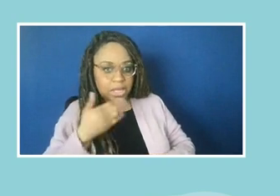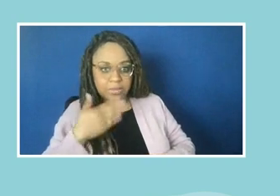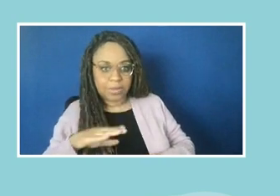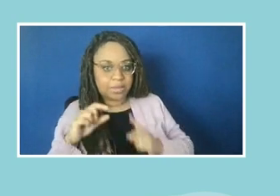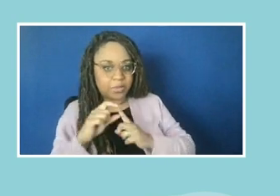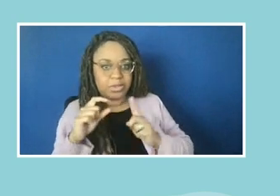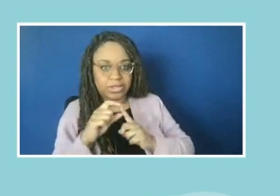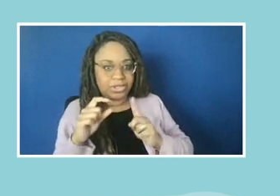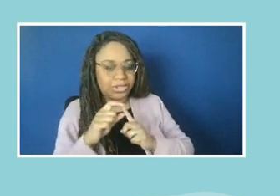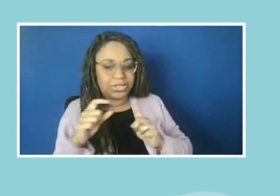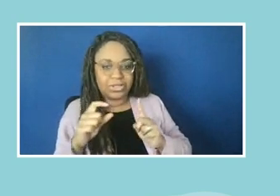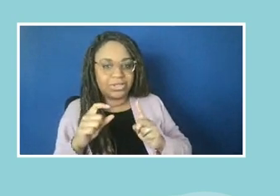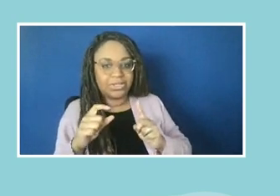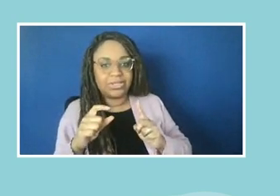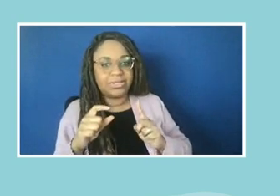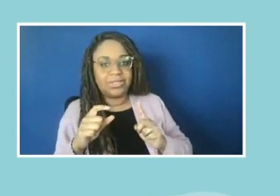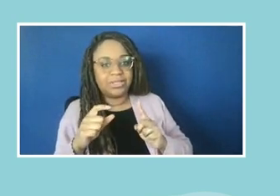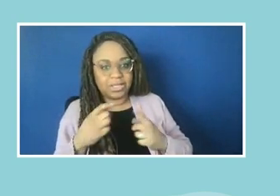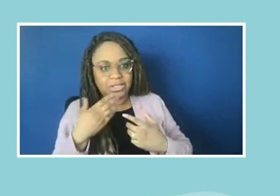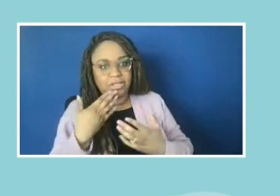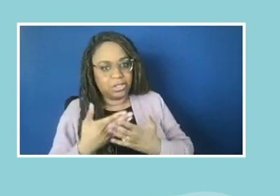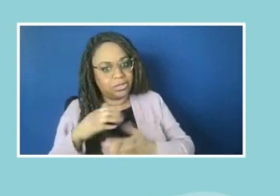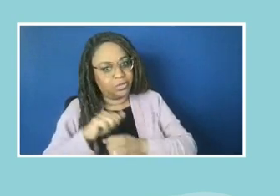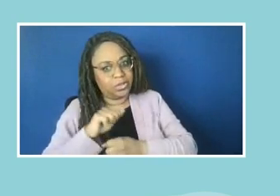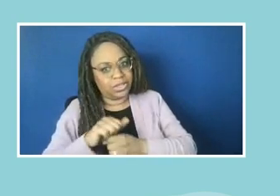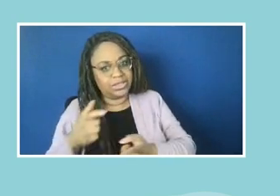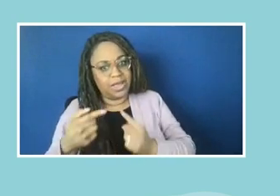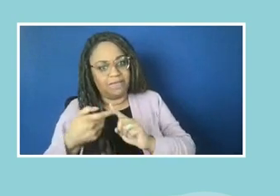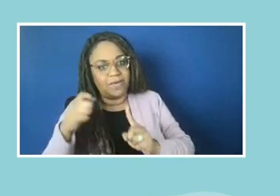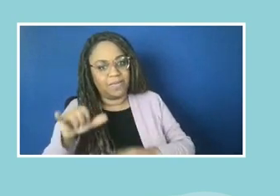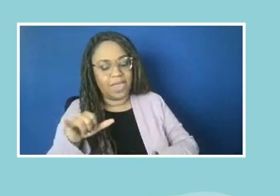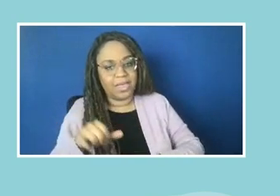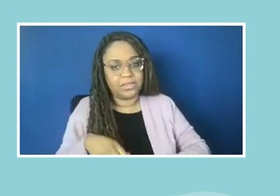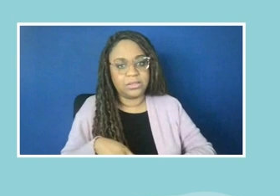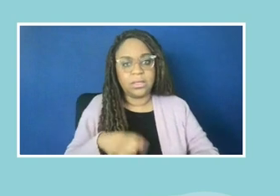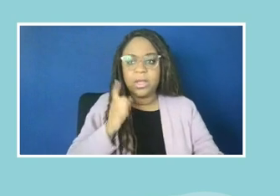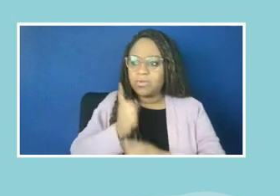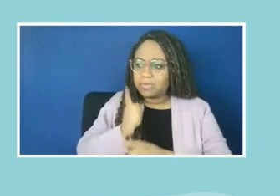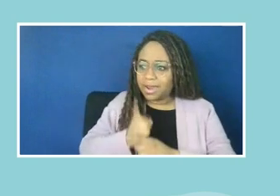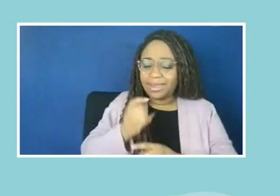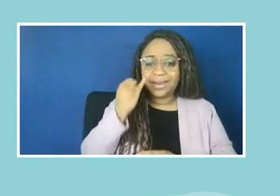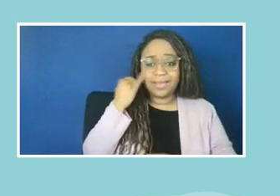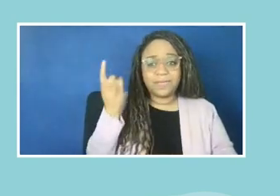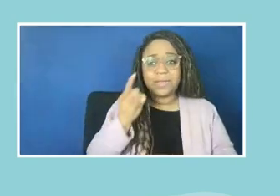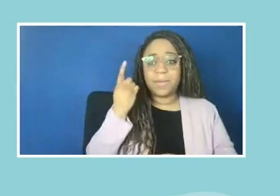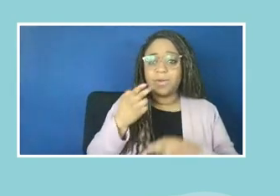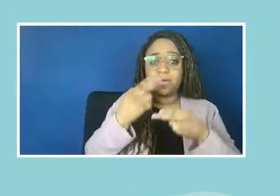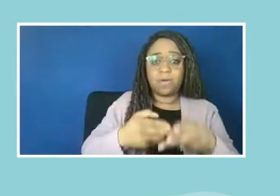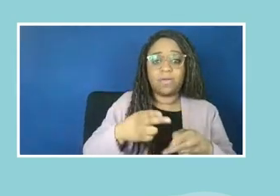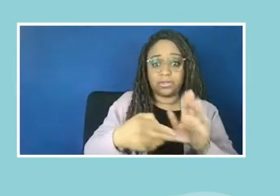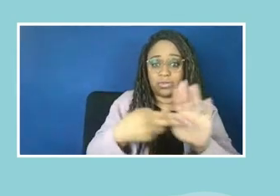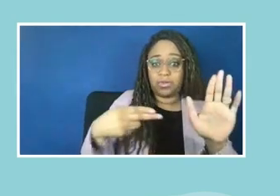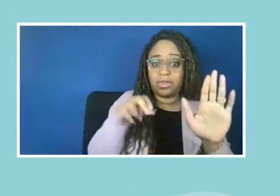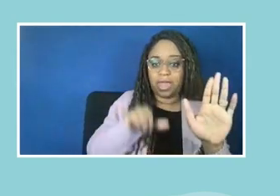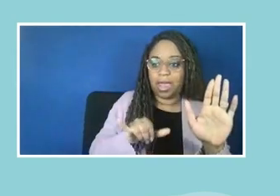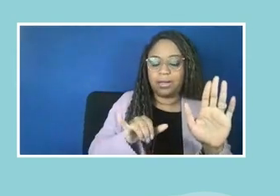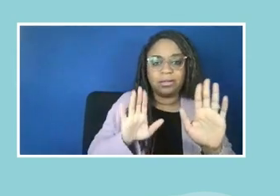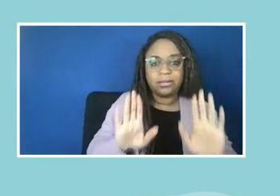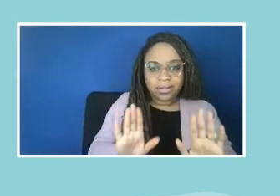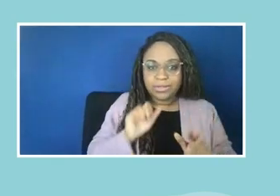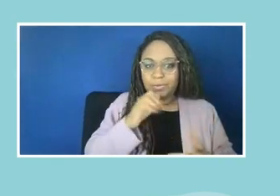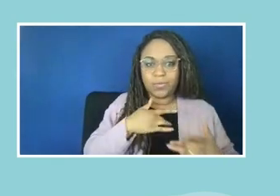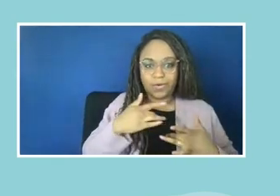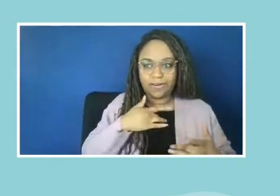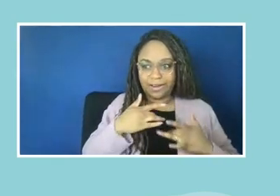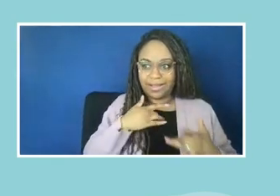seen a lot of really good work come out of it. So yeah, no need to go under the defensive. Just need to make sure people understand where we're at with all